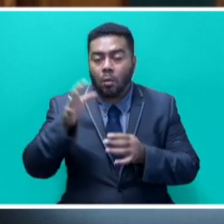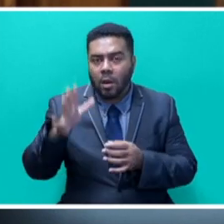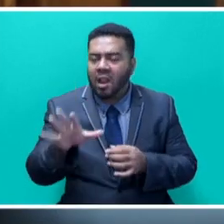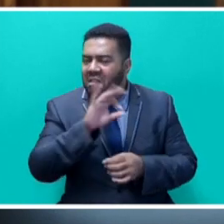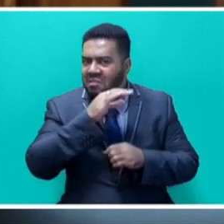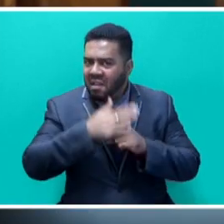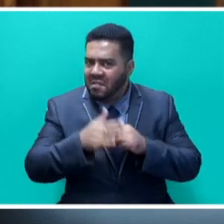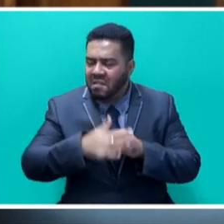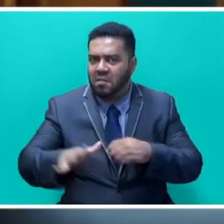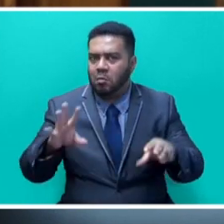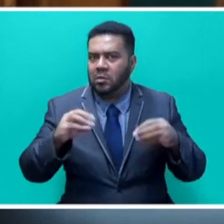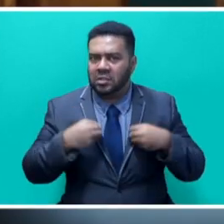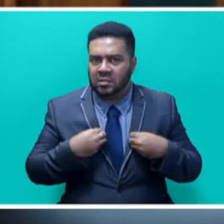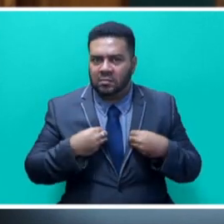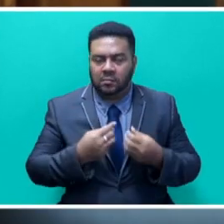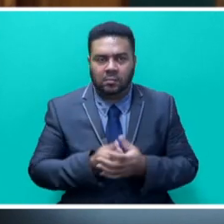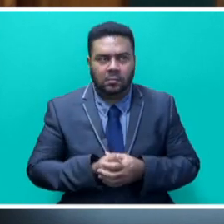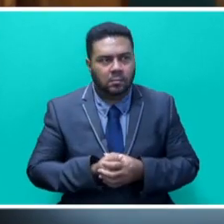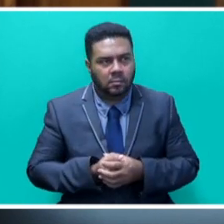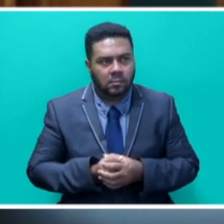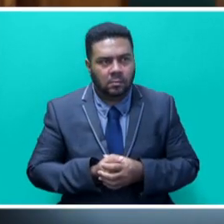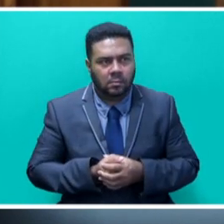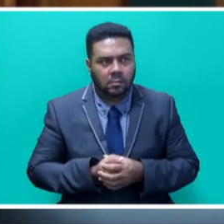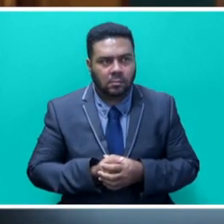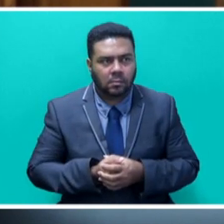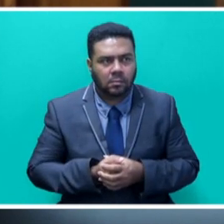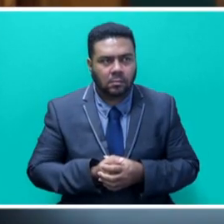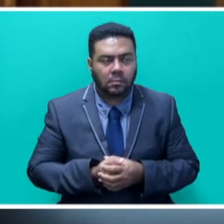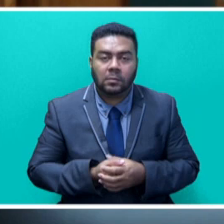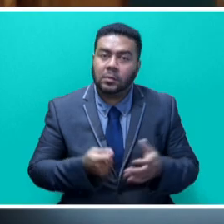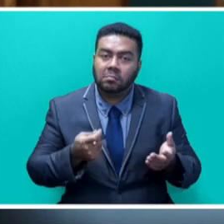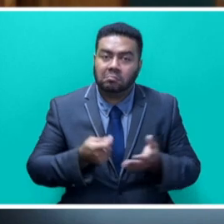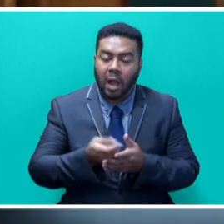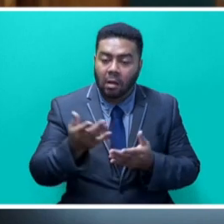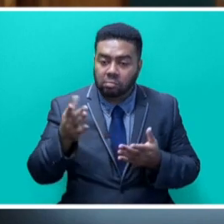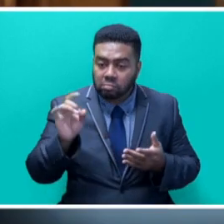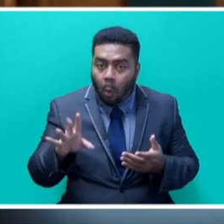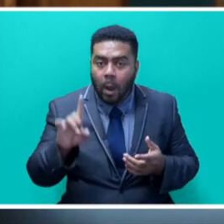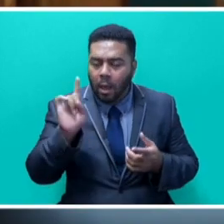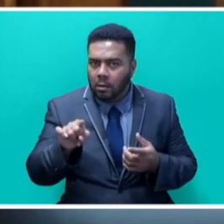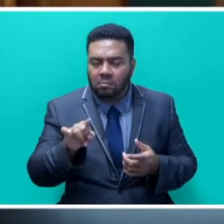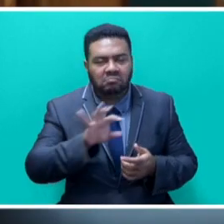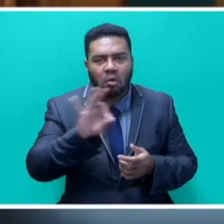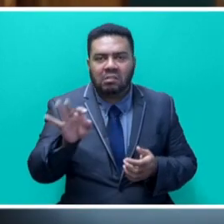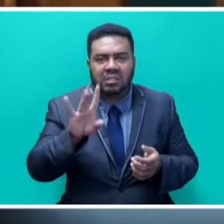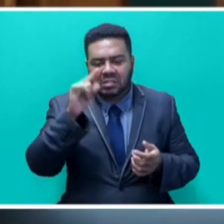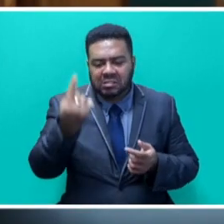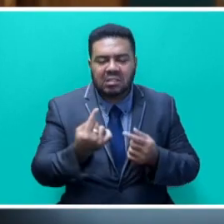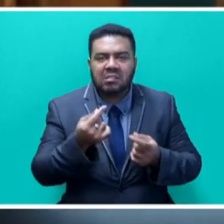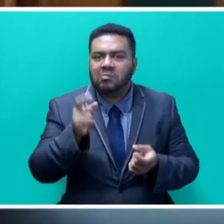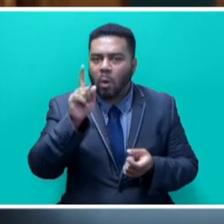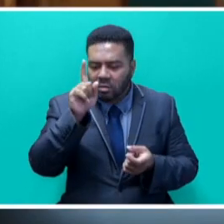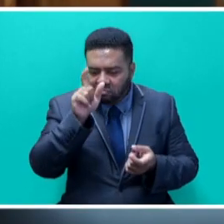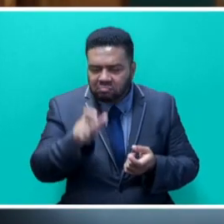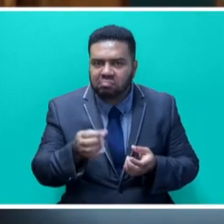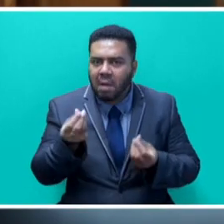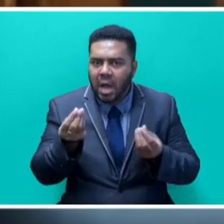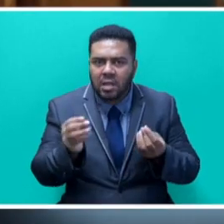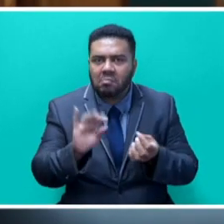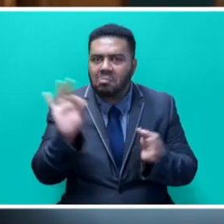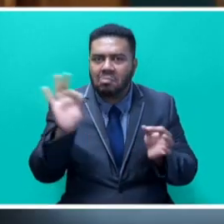single cent in dividend payouts. Not a single cent prior to